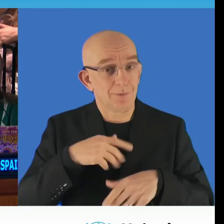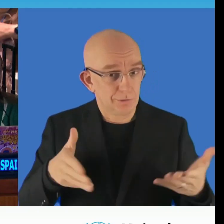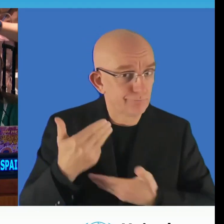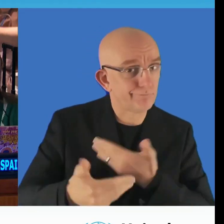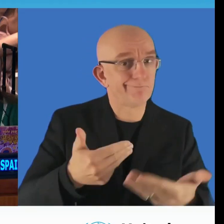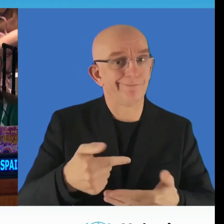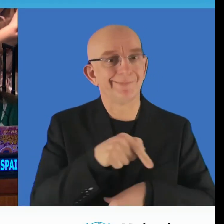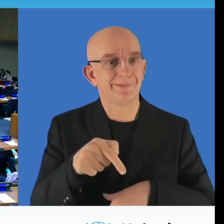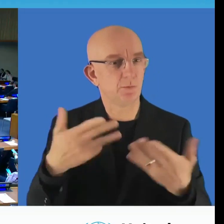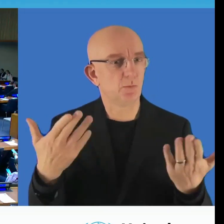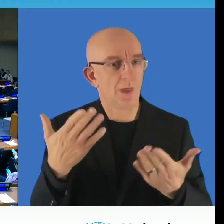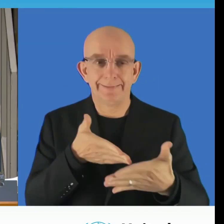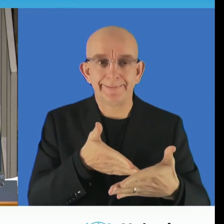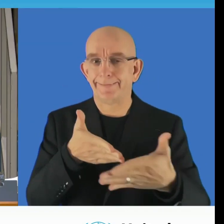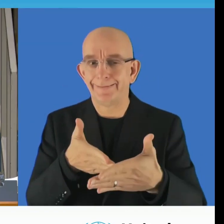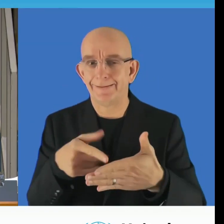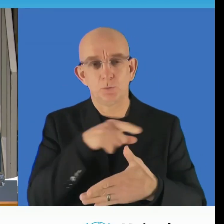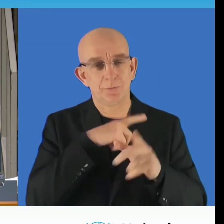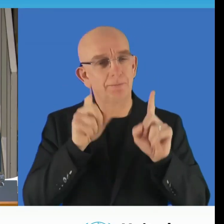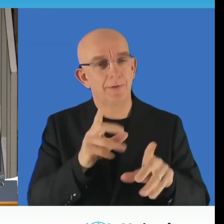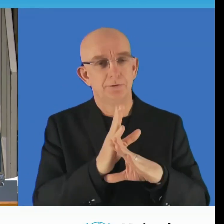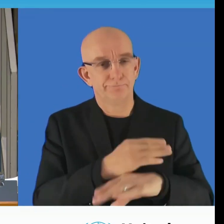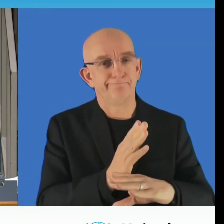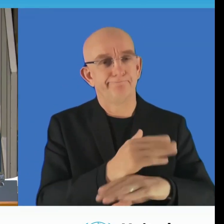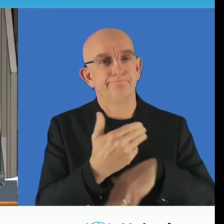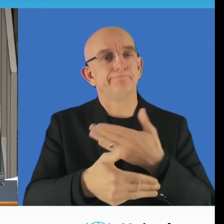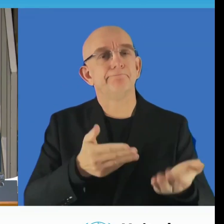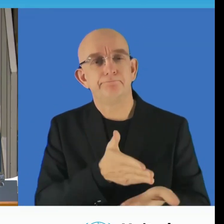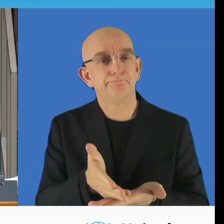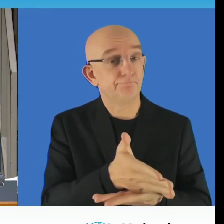still challenges to overcome. I thank the distinguished delegate of Sri Lanka